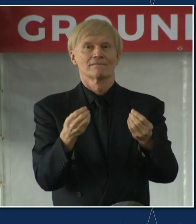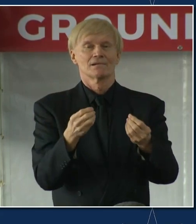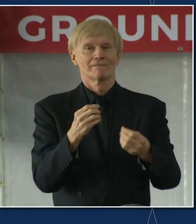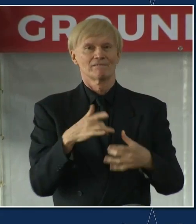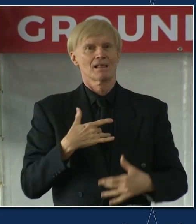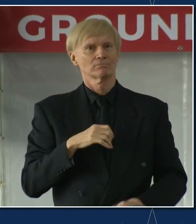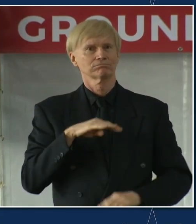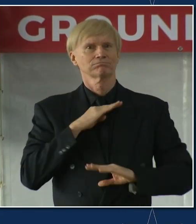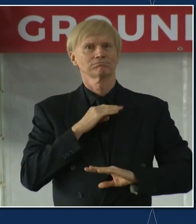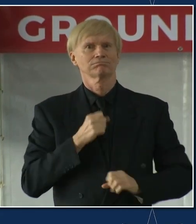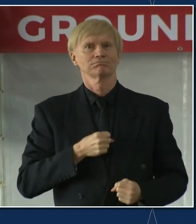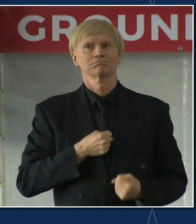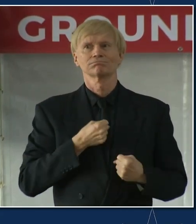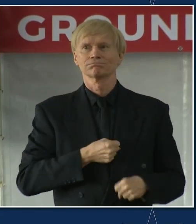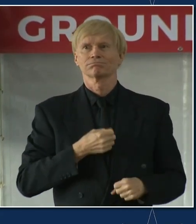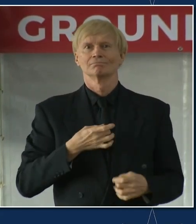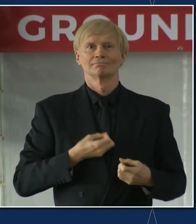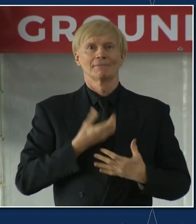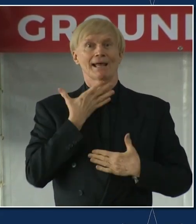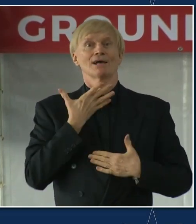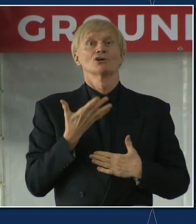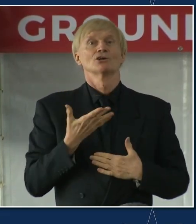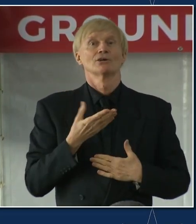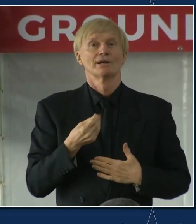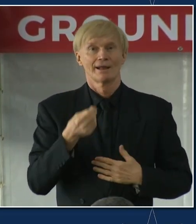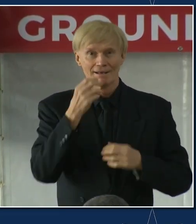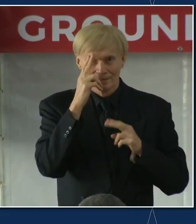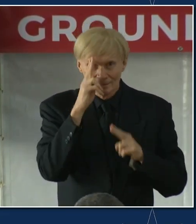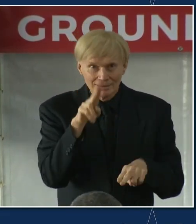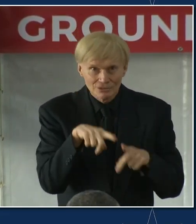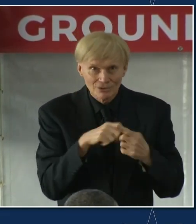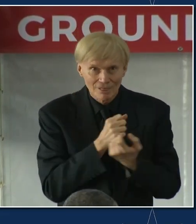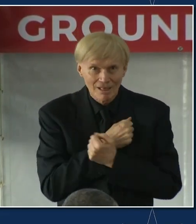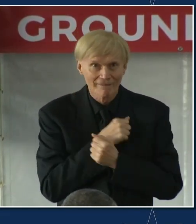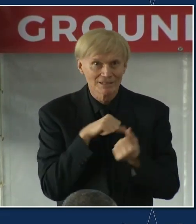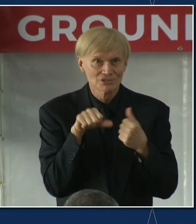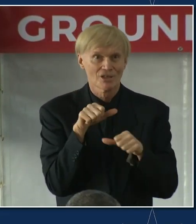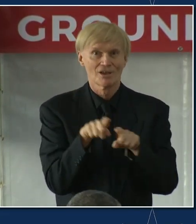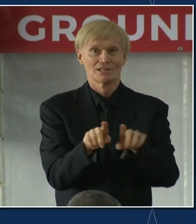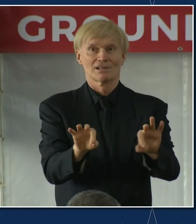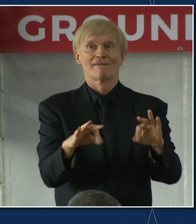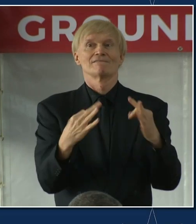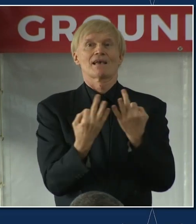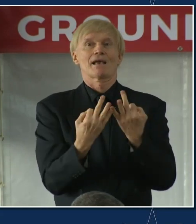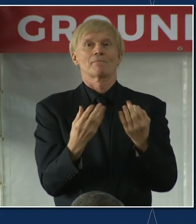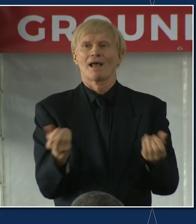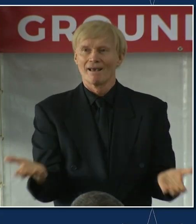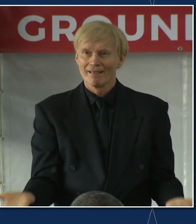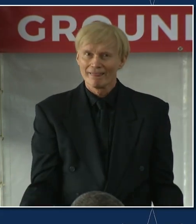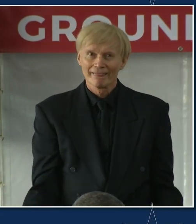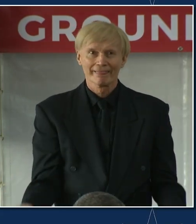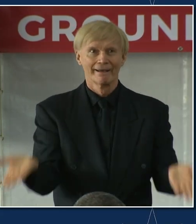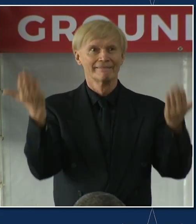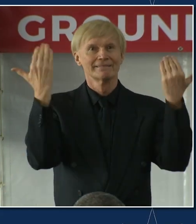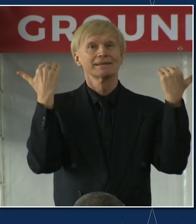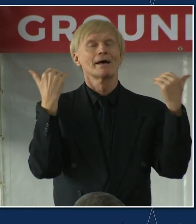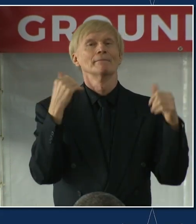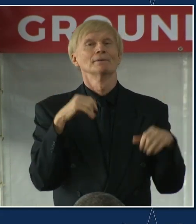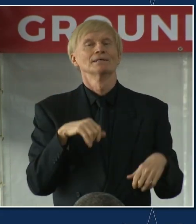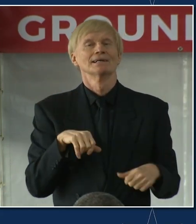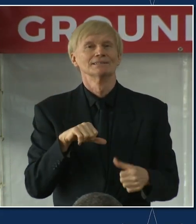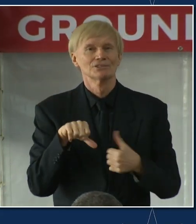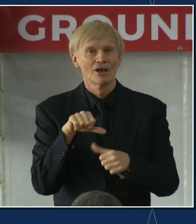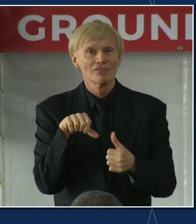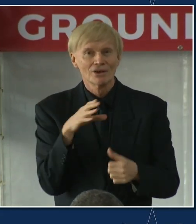inspired, but dedicating to loving one another more as a family, to lifting up one another, and serving